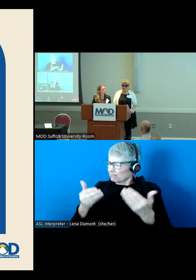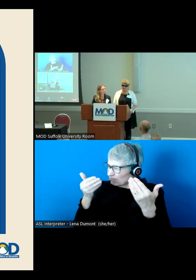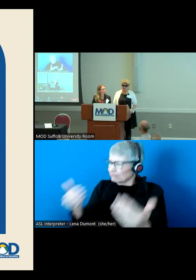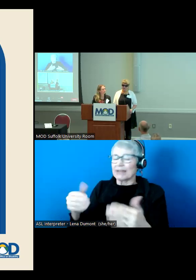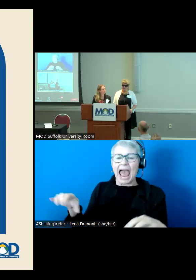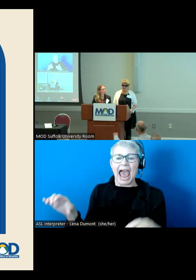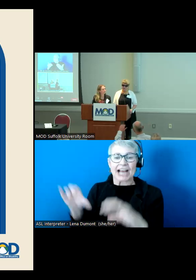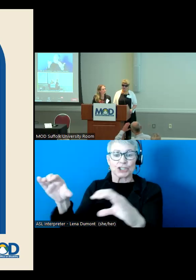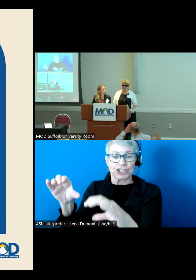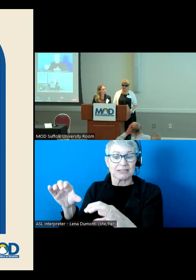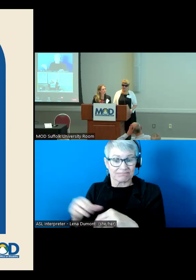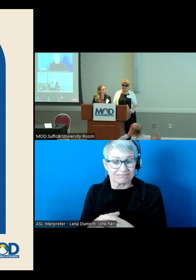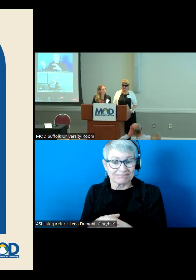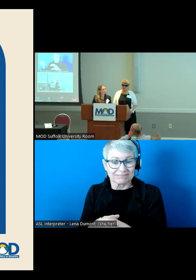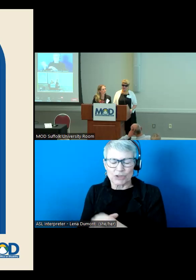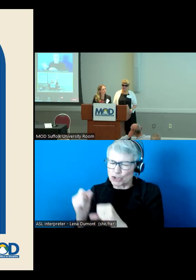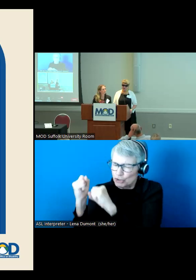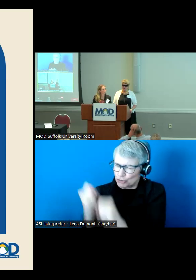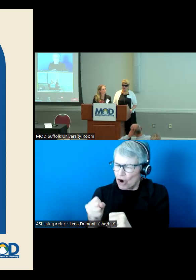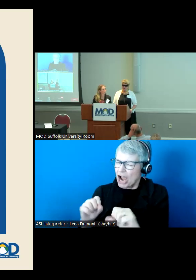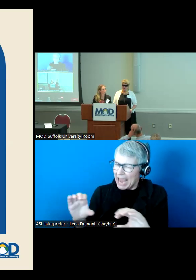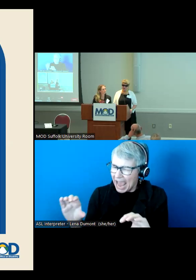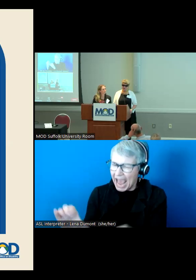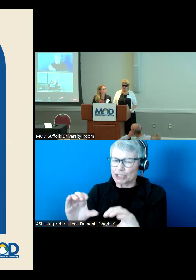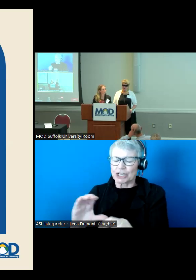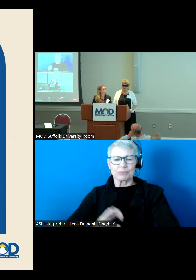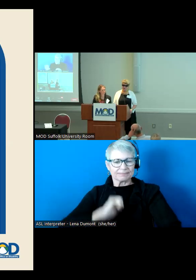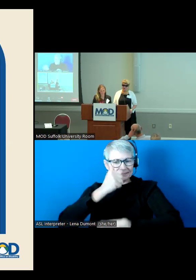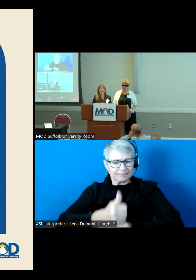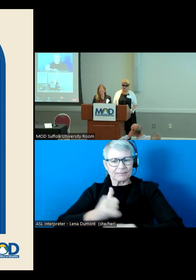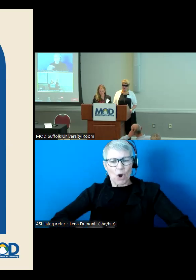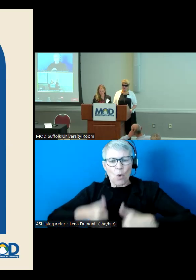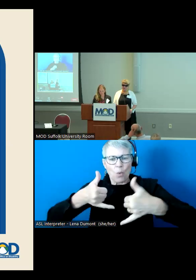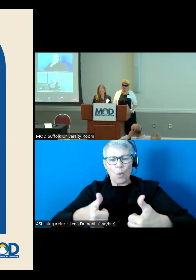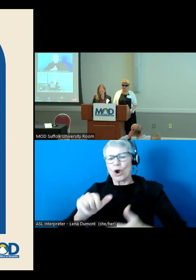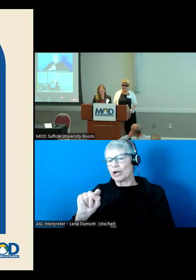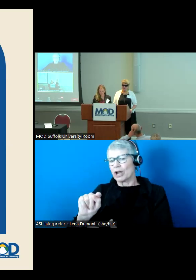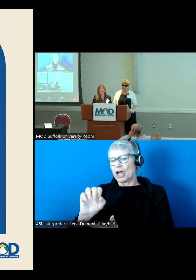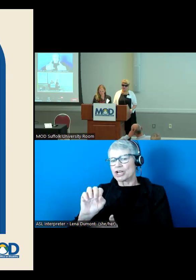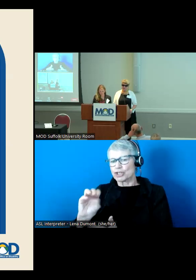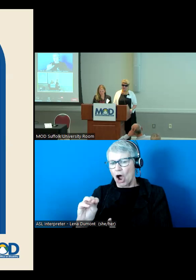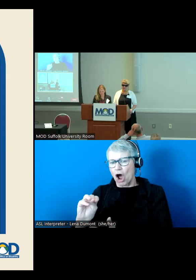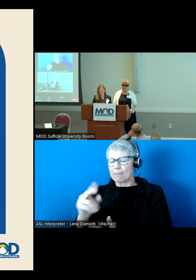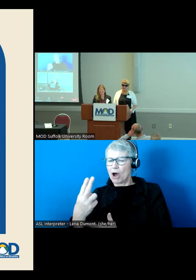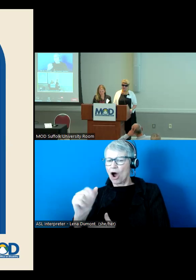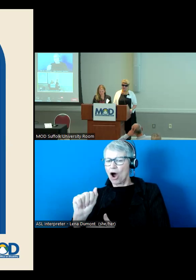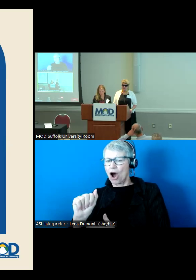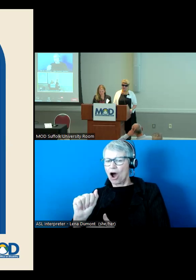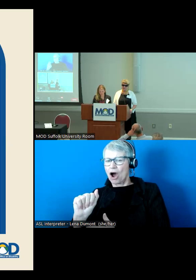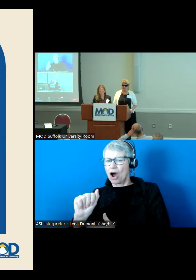know, we have continued with the Tom Hopkins Award for, I believe it was